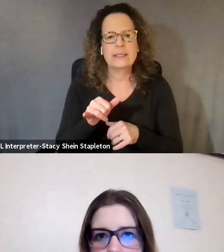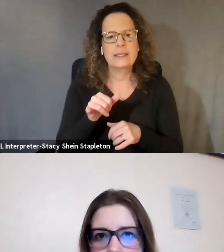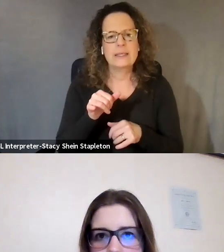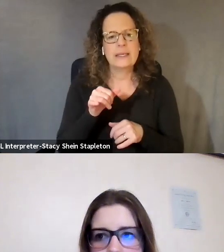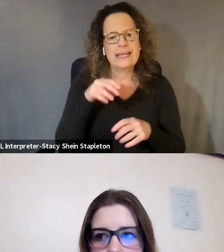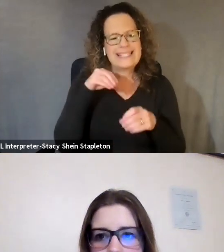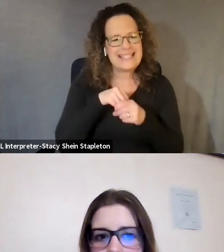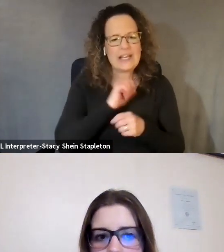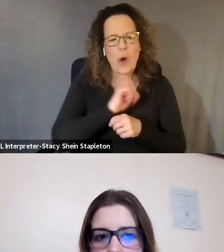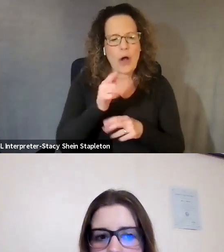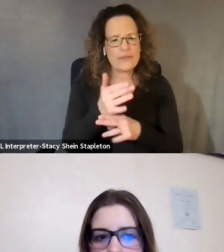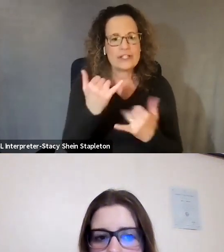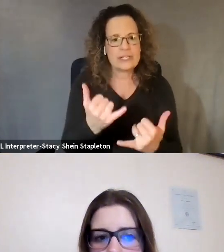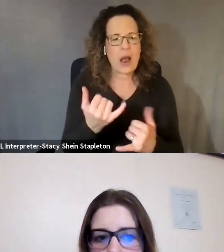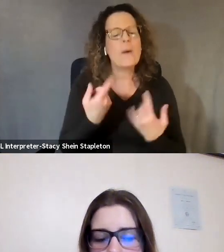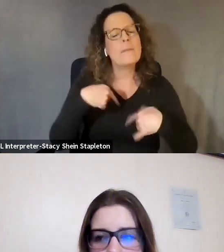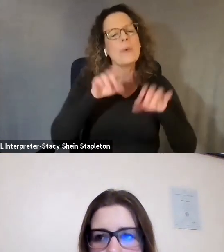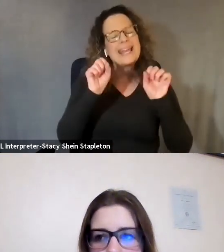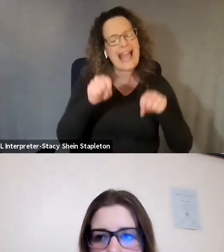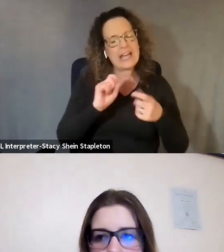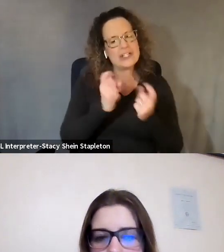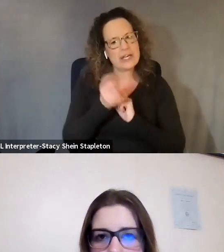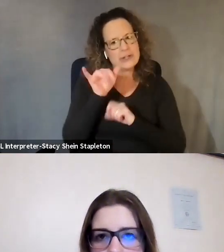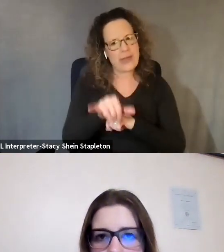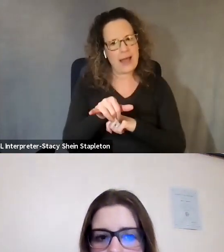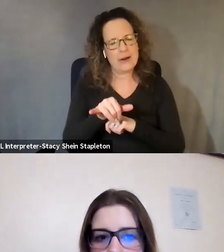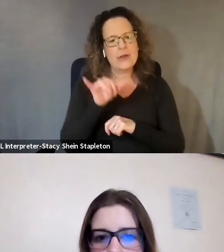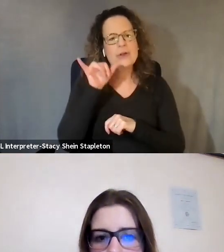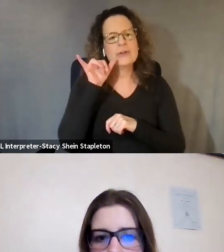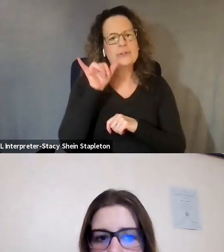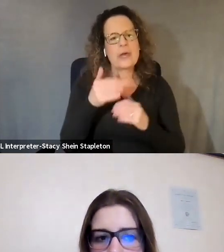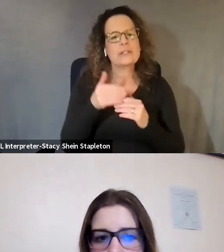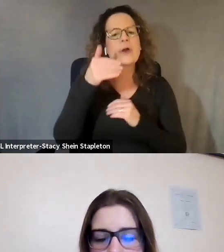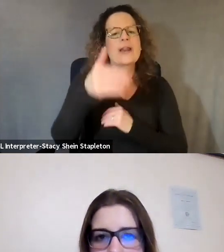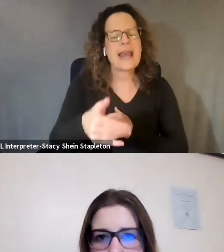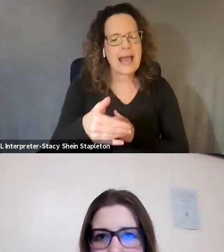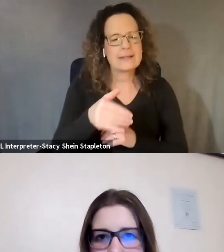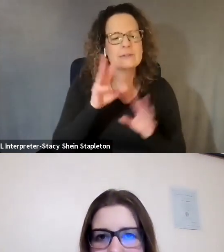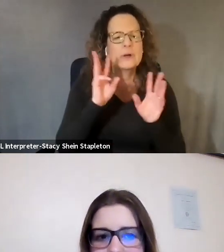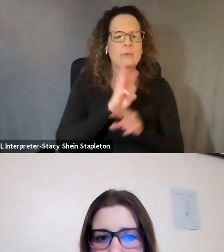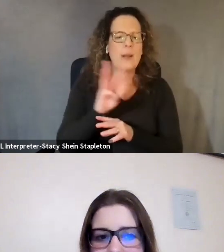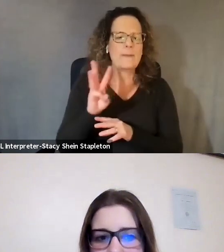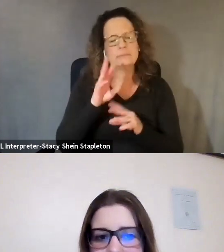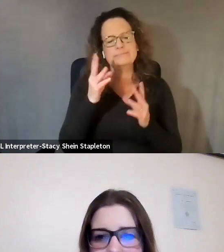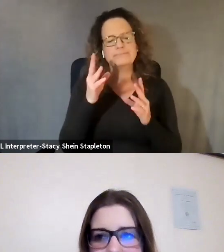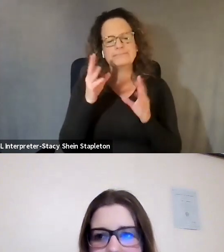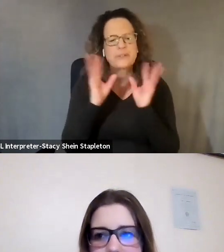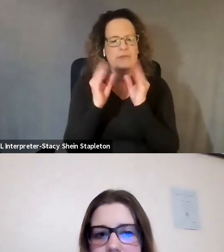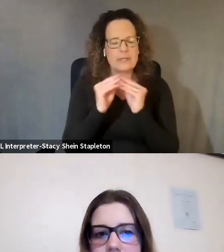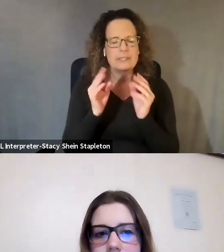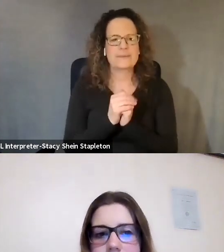virtually all of our fish now, but we can do something about it. So that's going to be our next webinar. So I